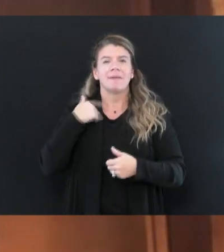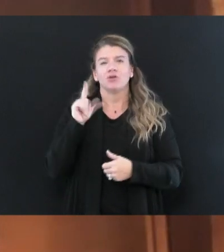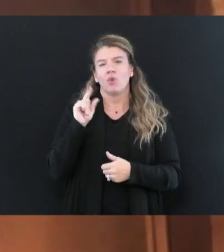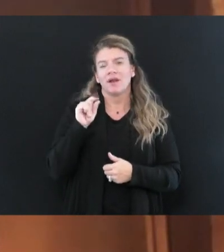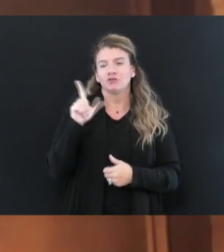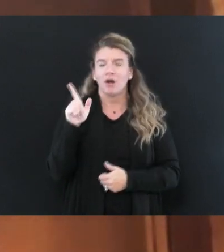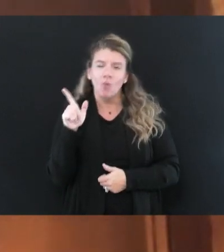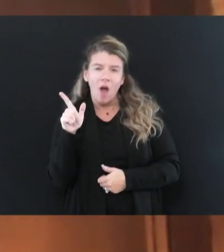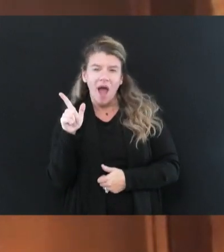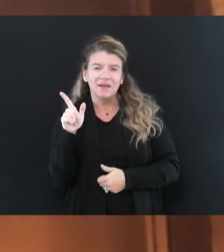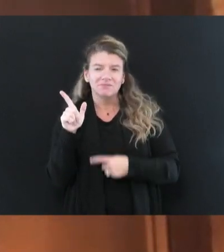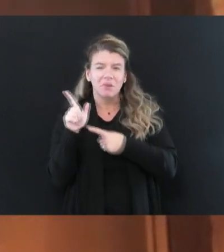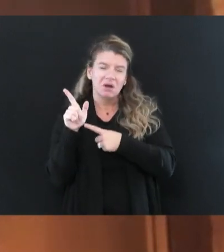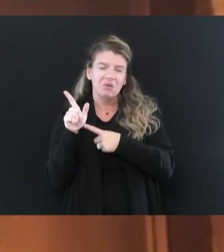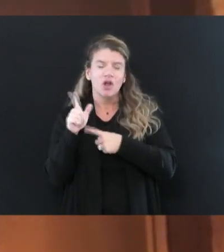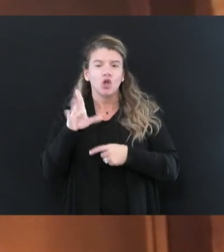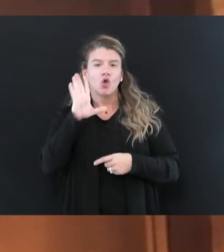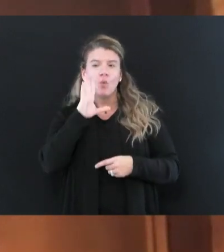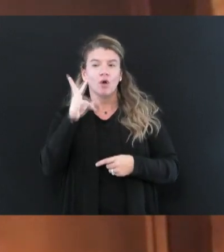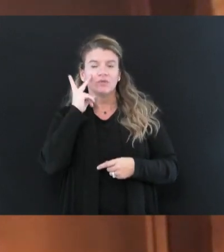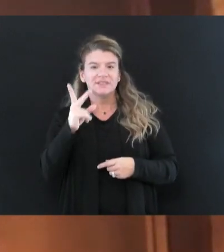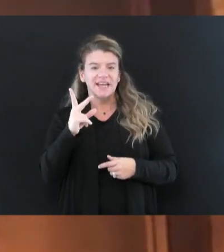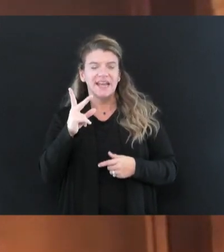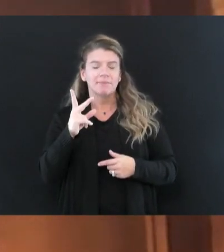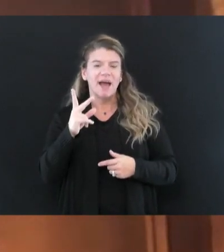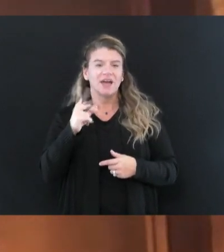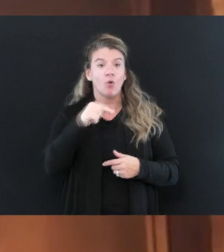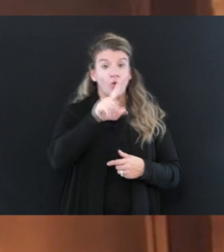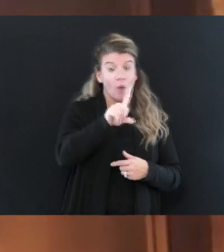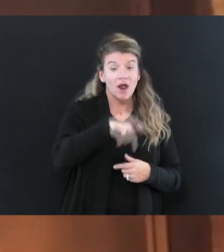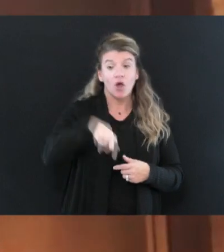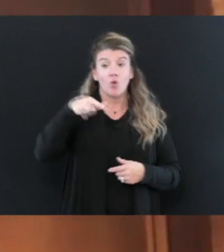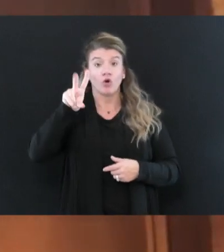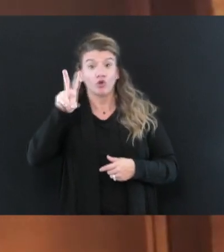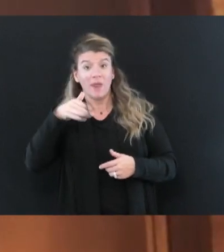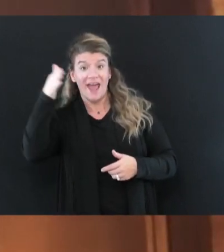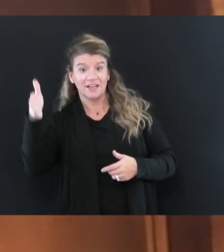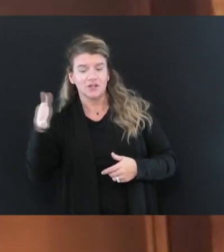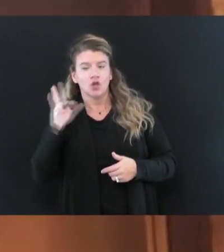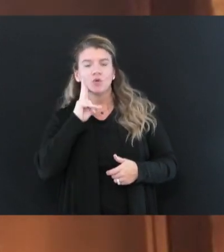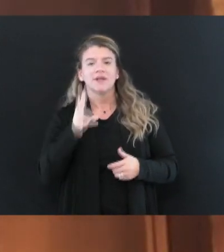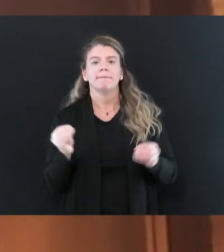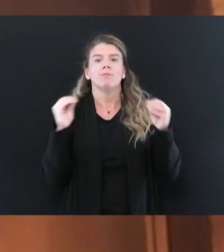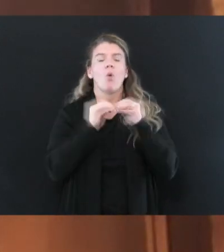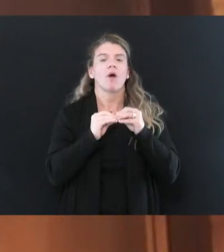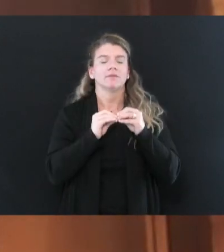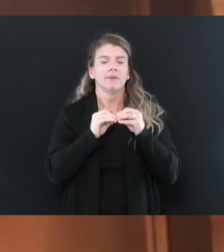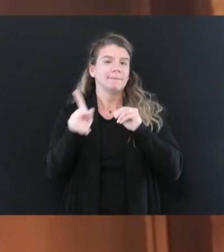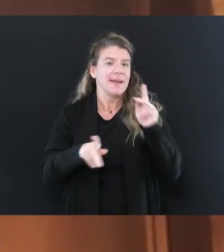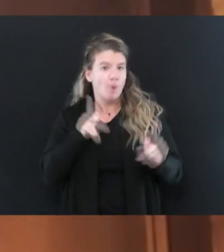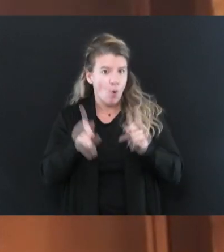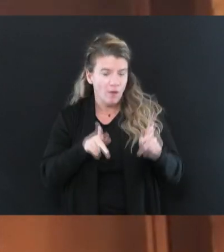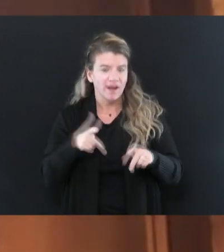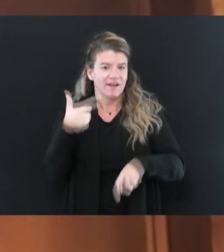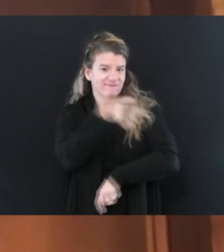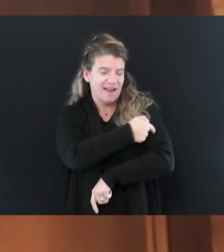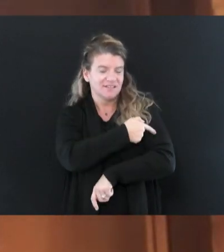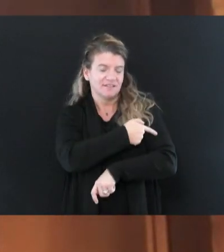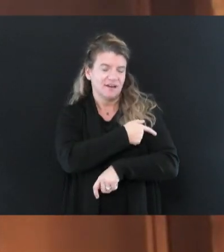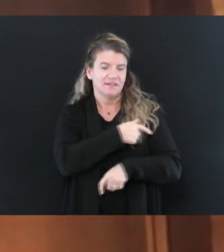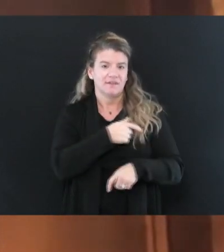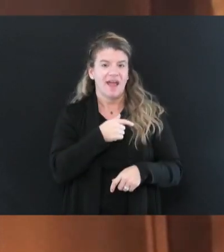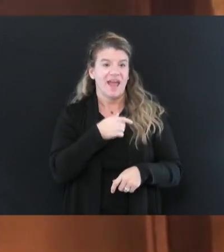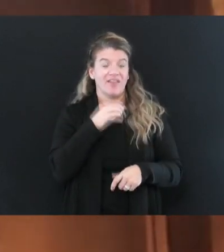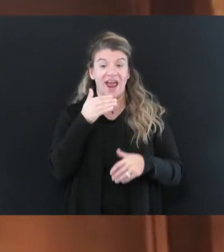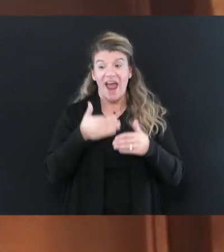so, then you'll see probably by the next quarter, you'll see more people getting vaccinated. And then eventually things will be